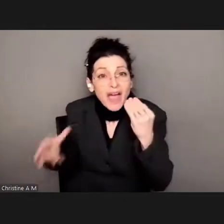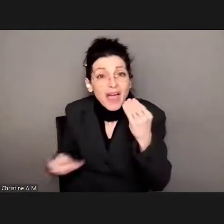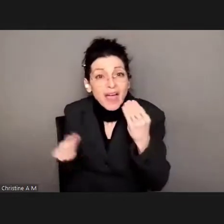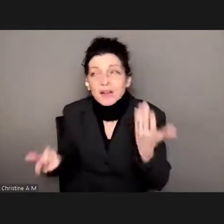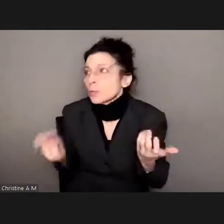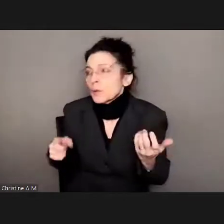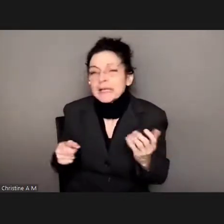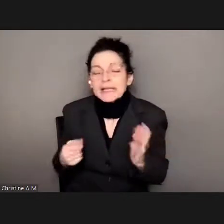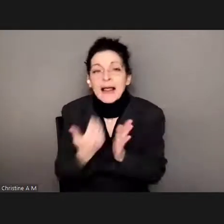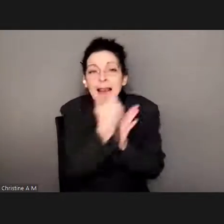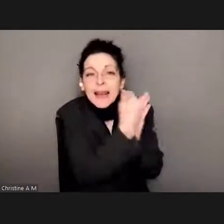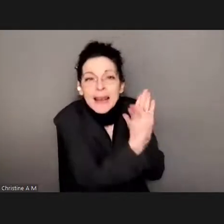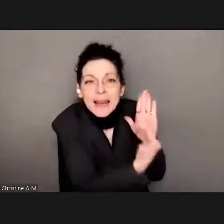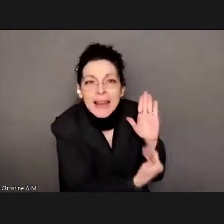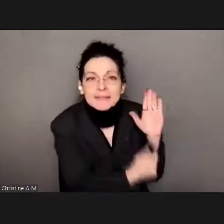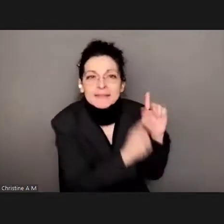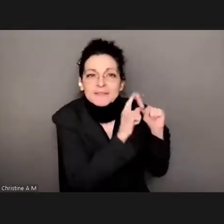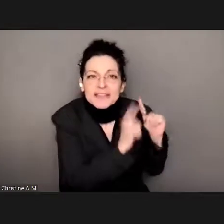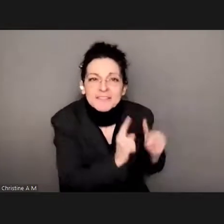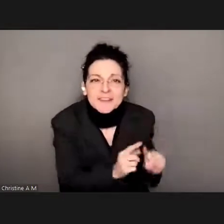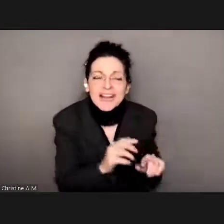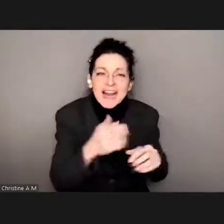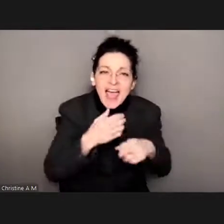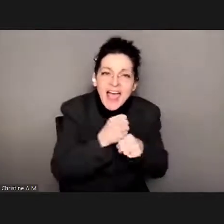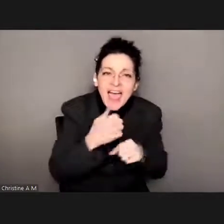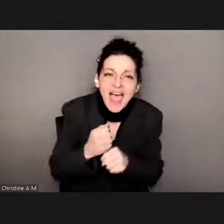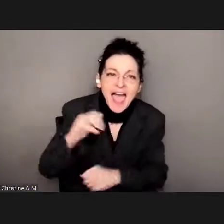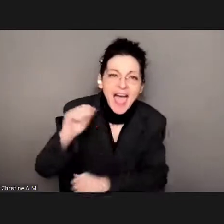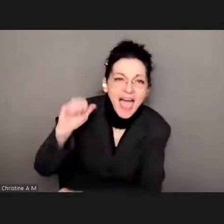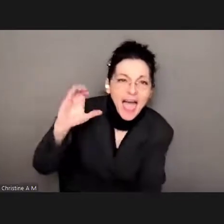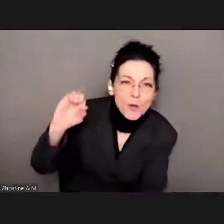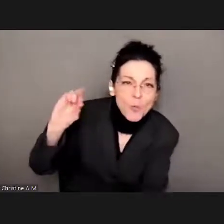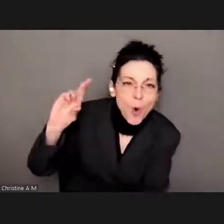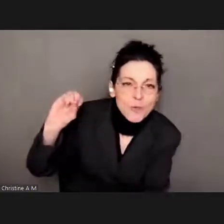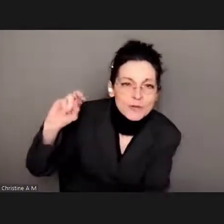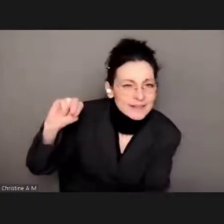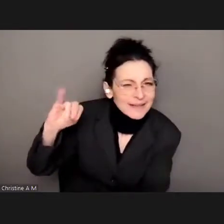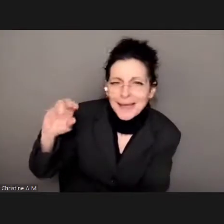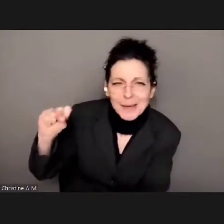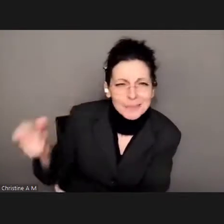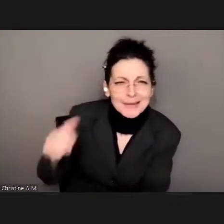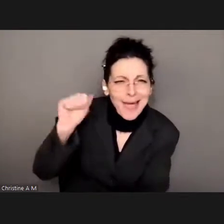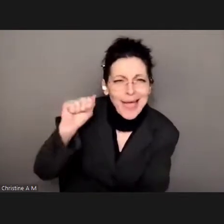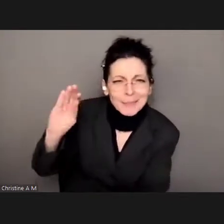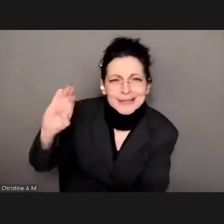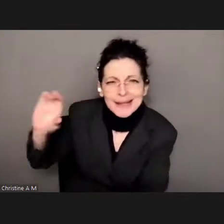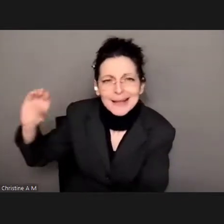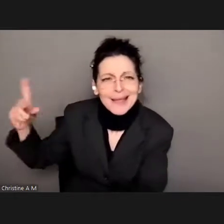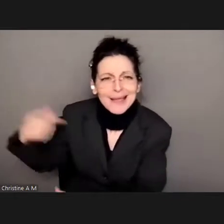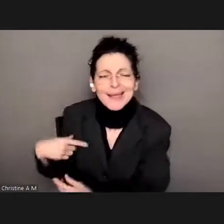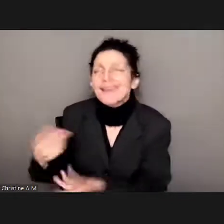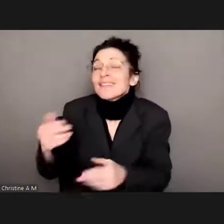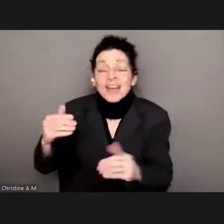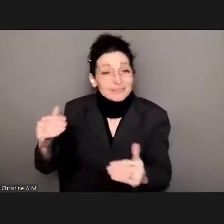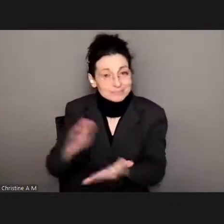know, higher ed does a lot of acronyms. And so we're trying to make sure everyone's following